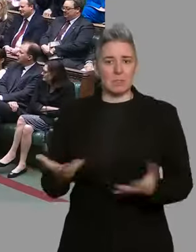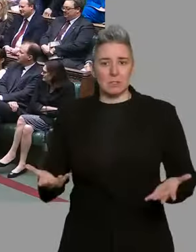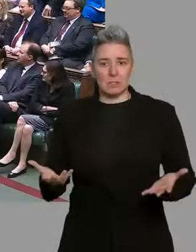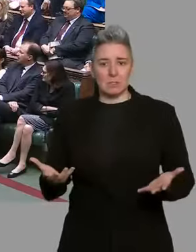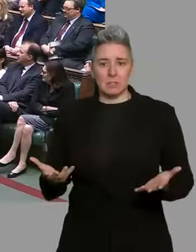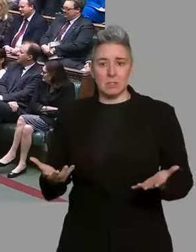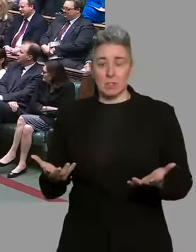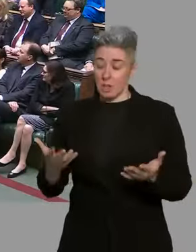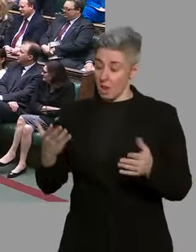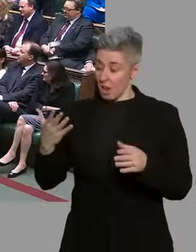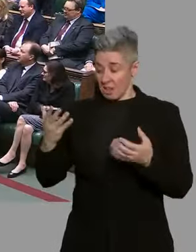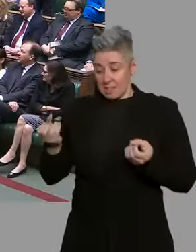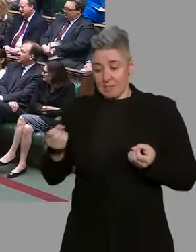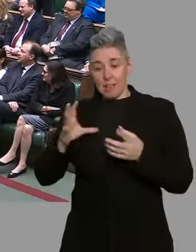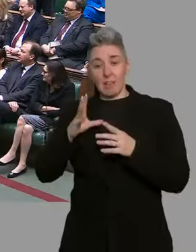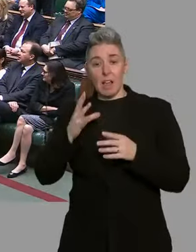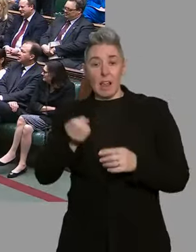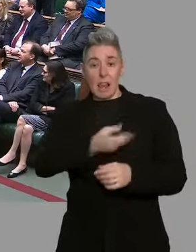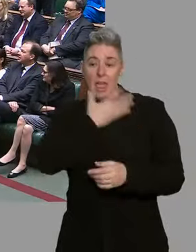Tories.